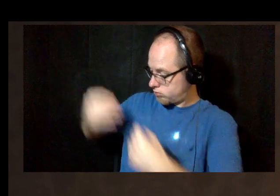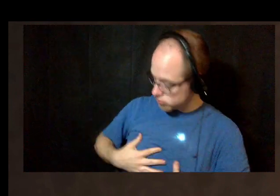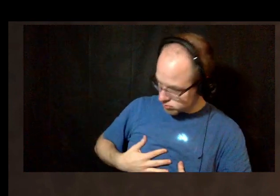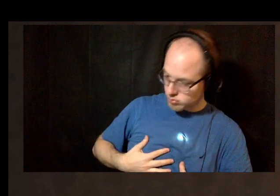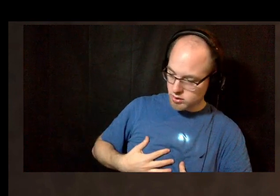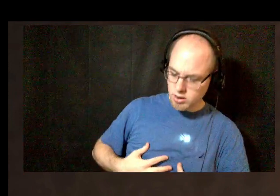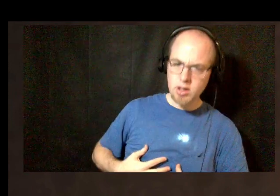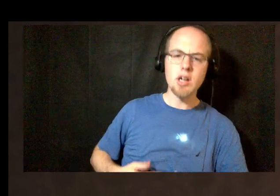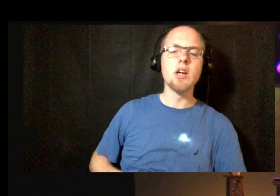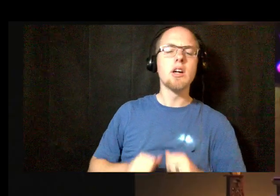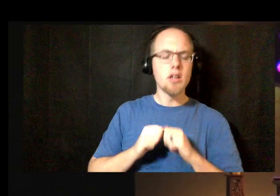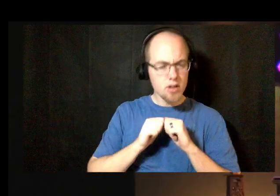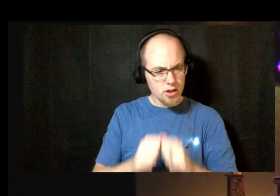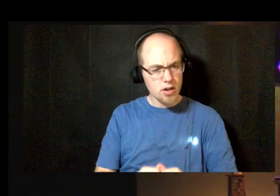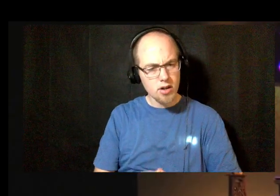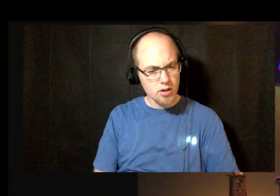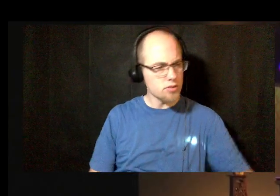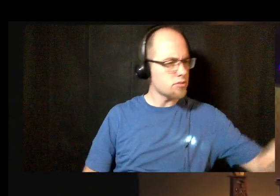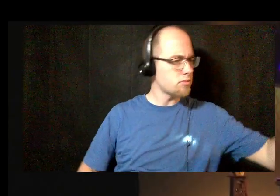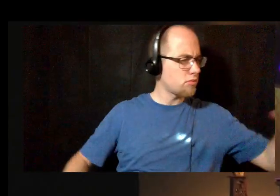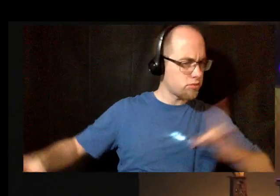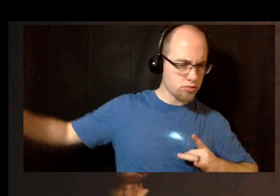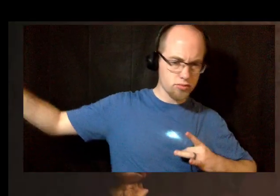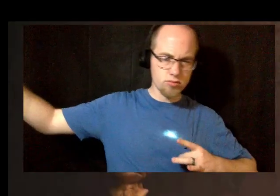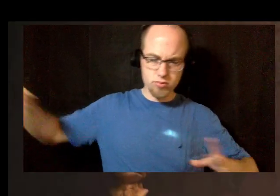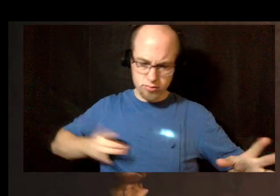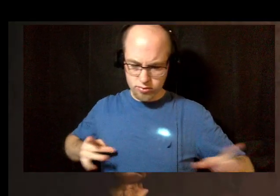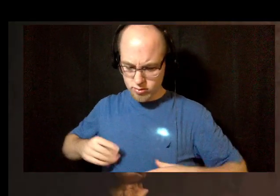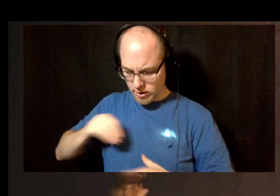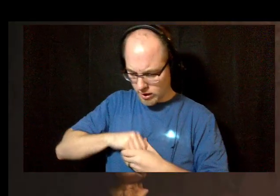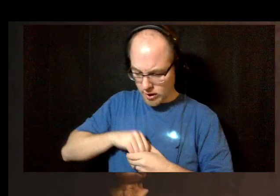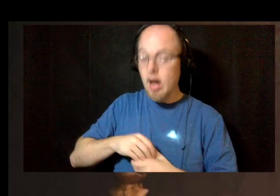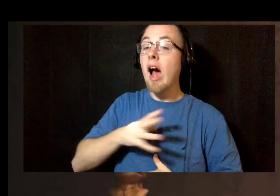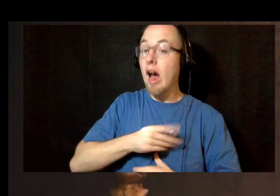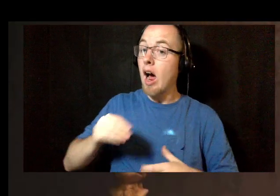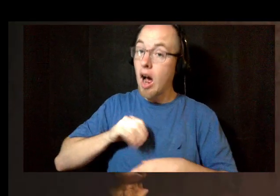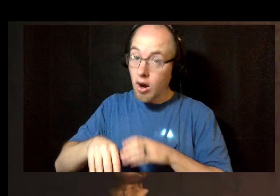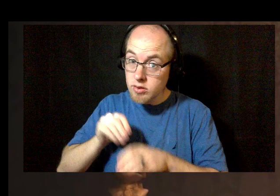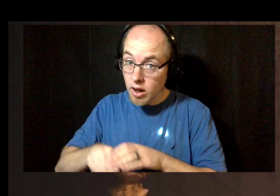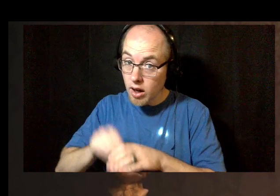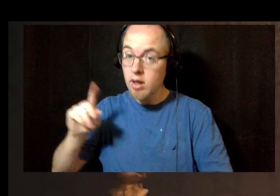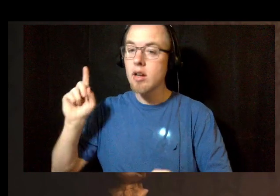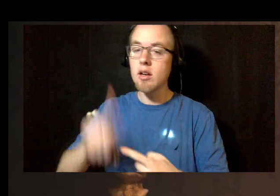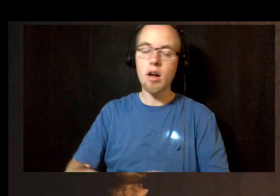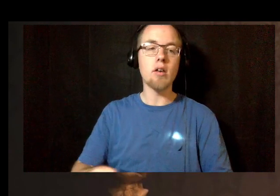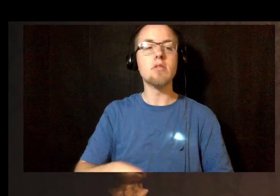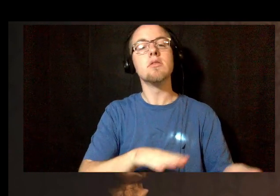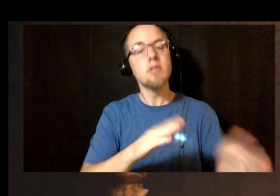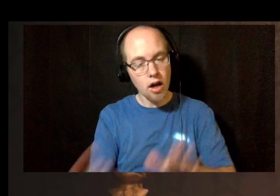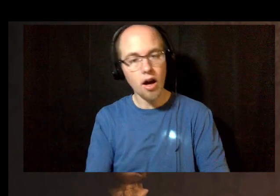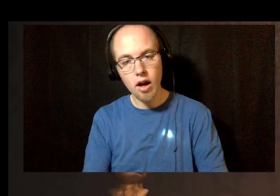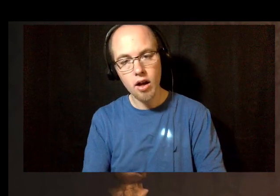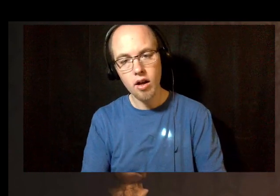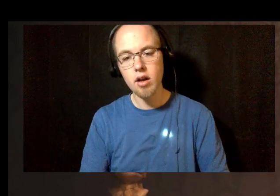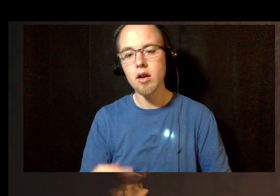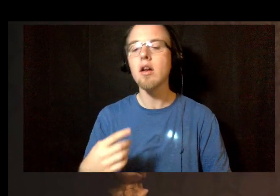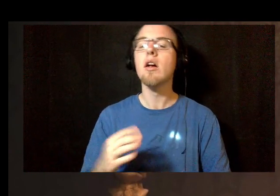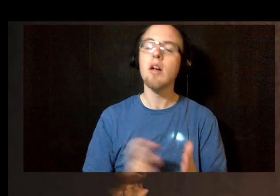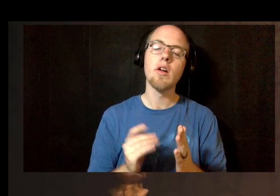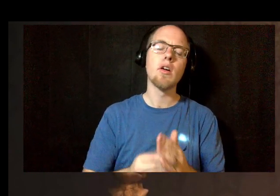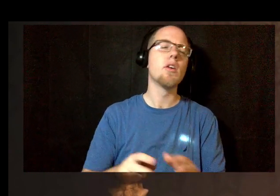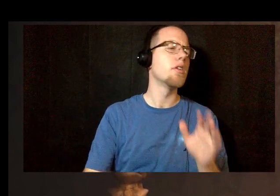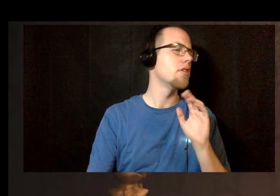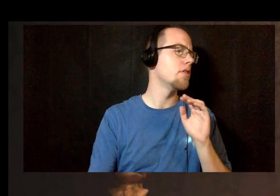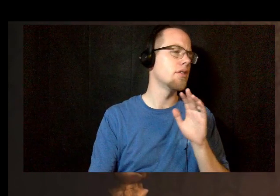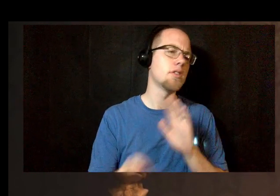collect shit on the inside and the outside until the day we expire. Occasionally, you get to choose what that shit is, but most